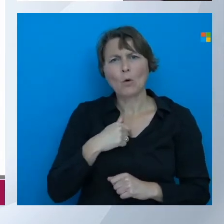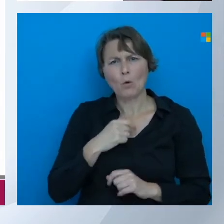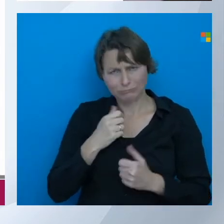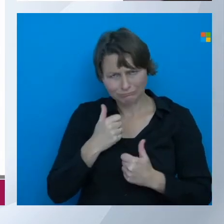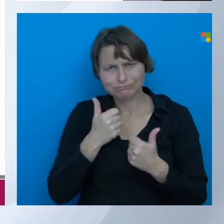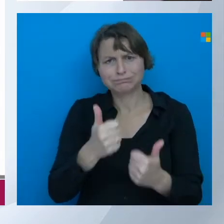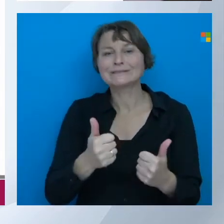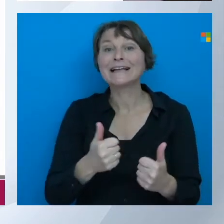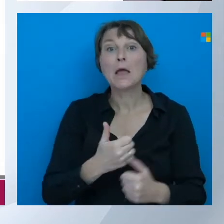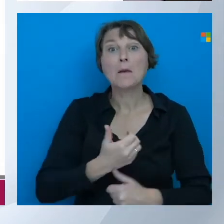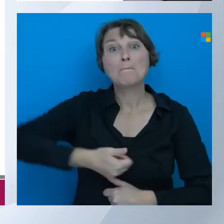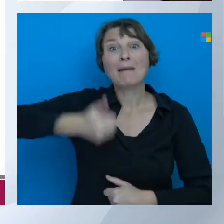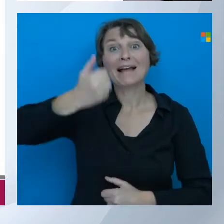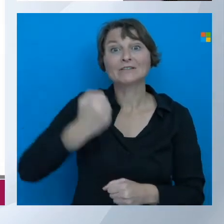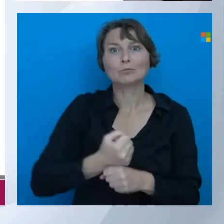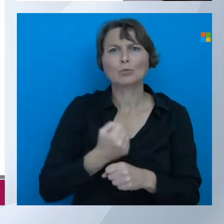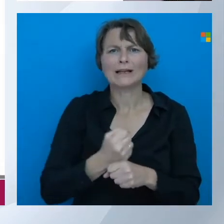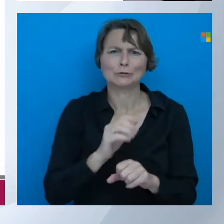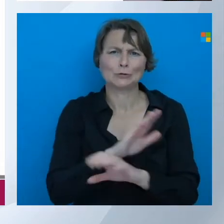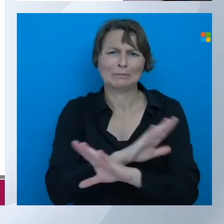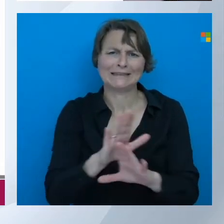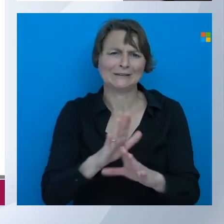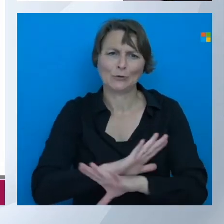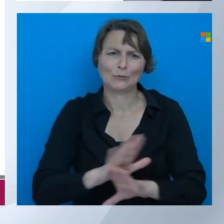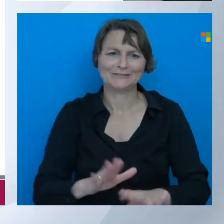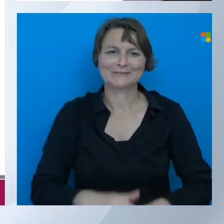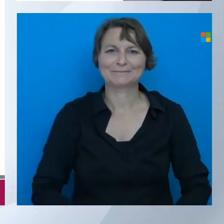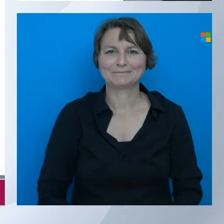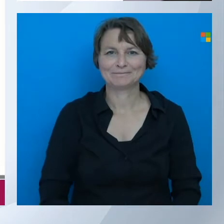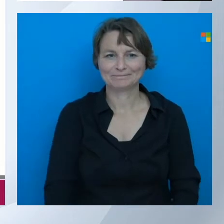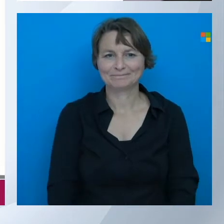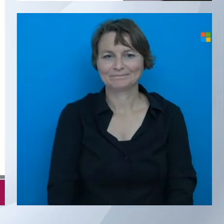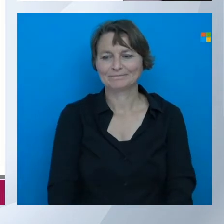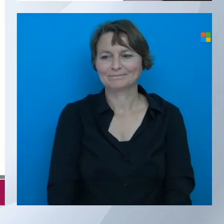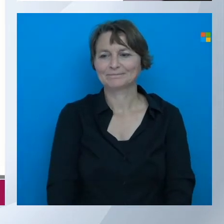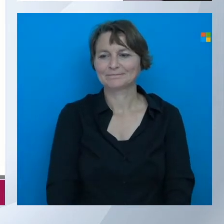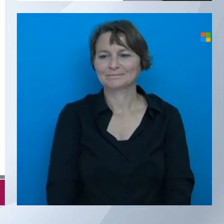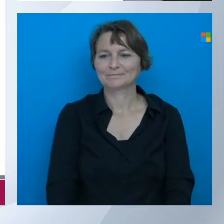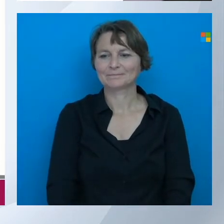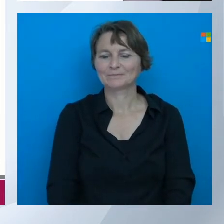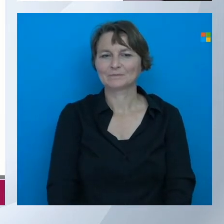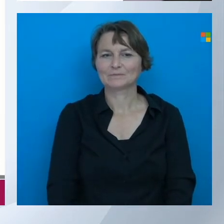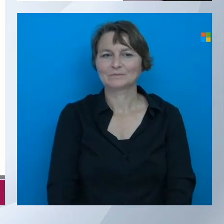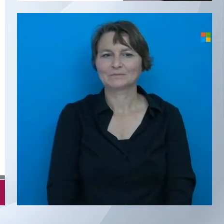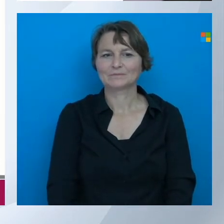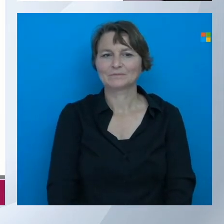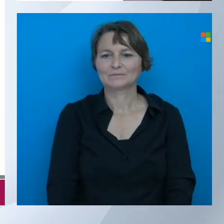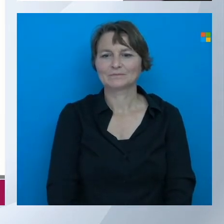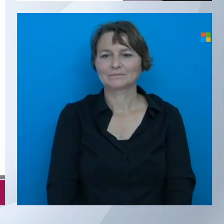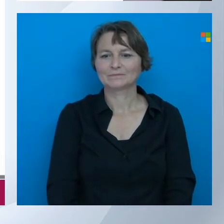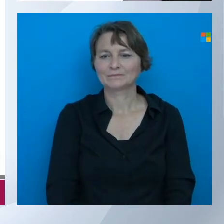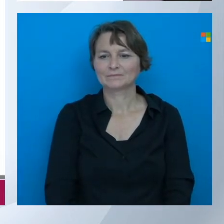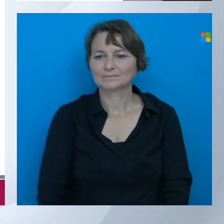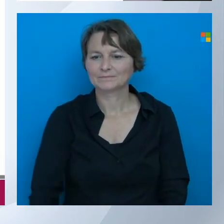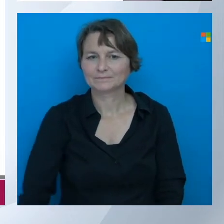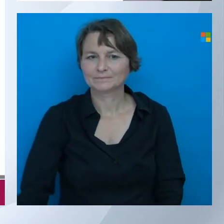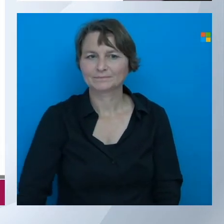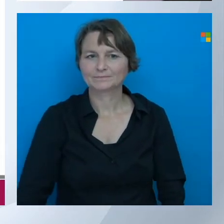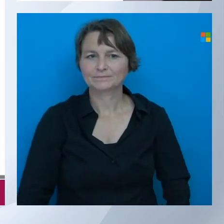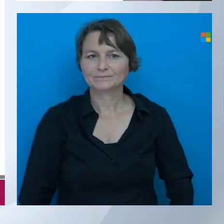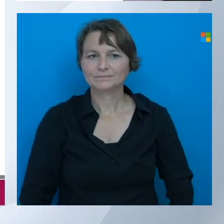so please do not try this at home. This was just for demo purposes to make my scripts run smoothly